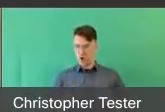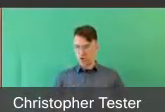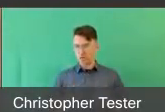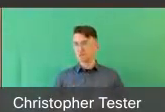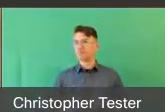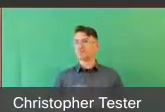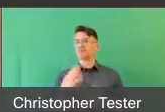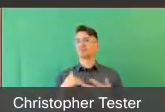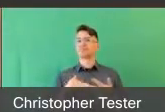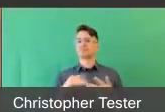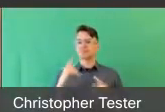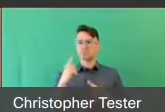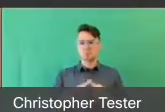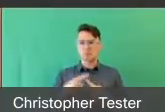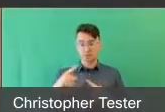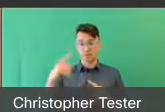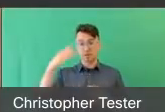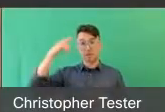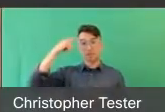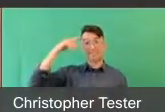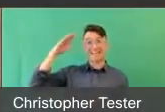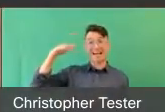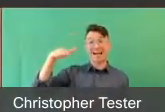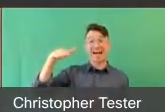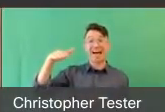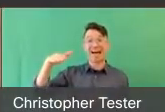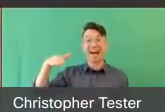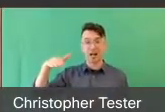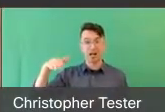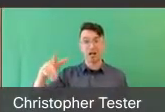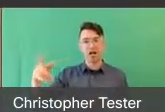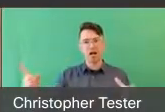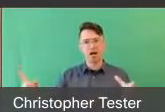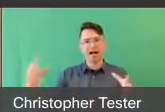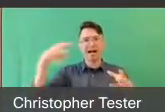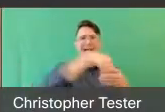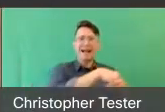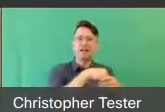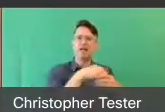I also just invite all of you to join us, join U Report, join the